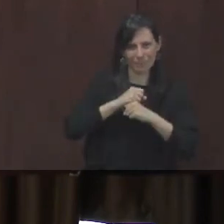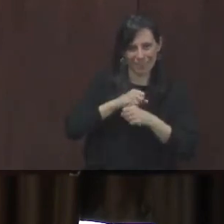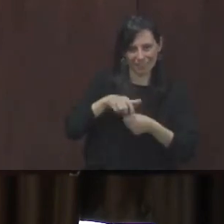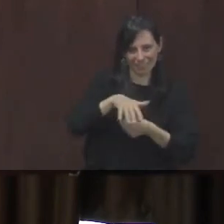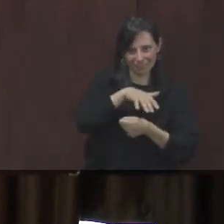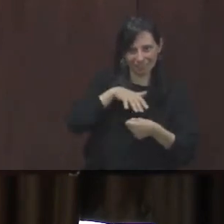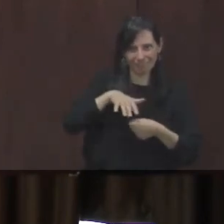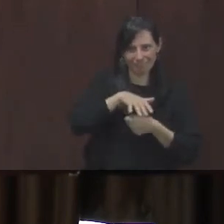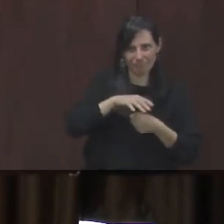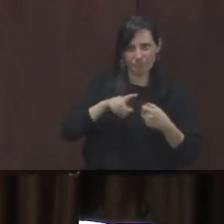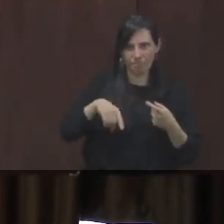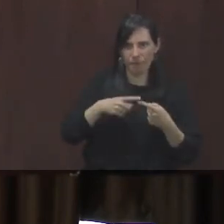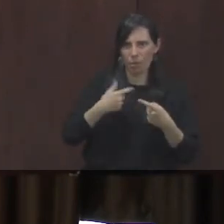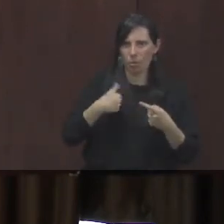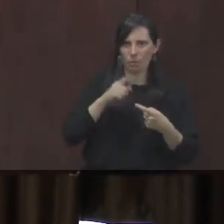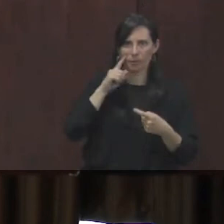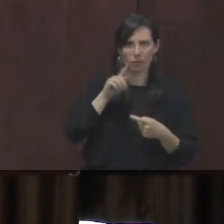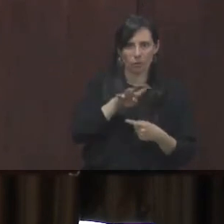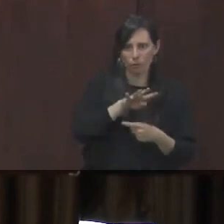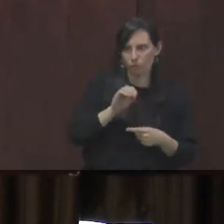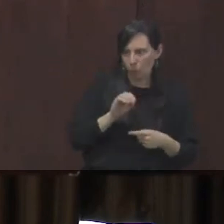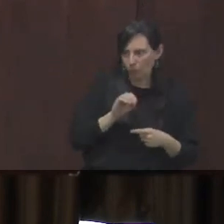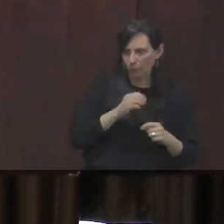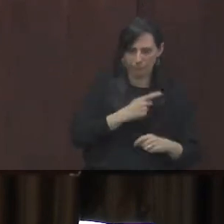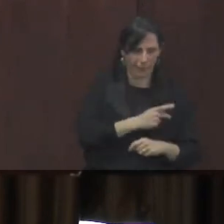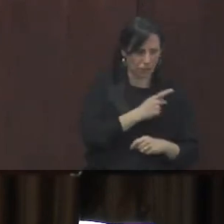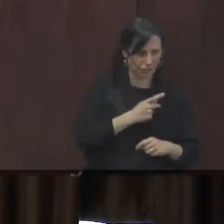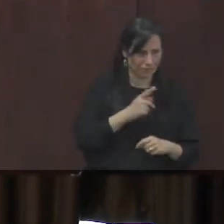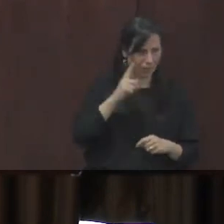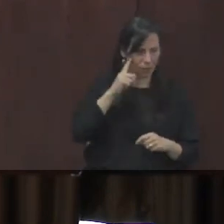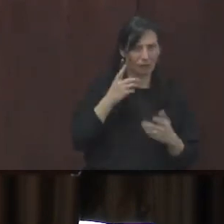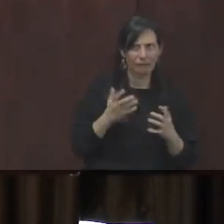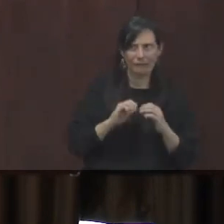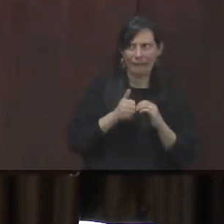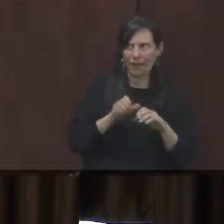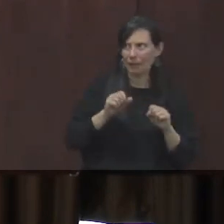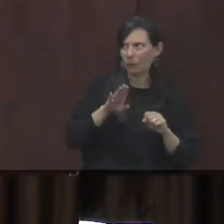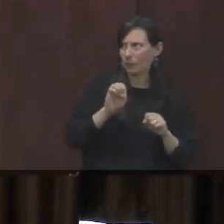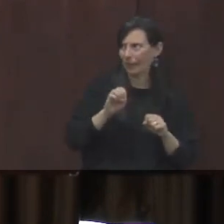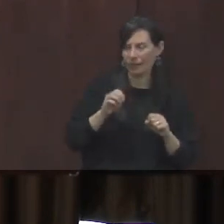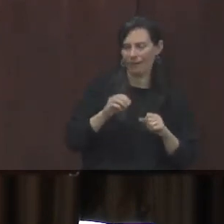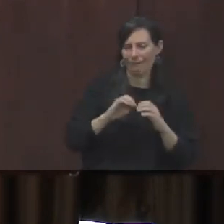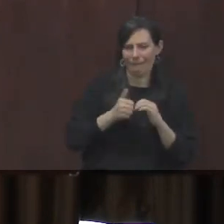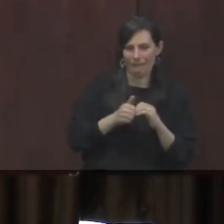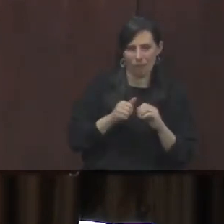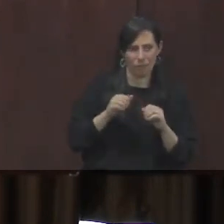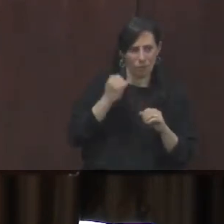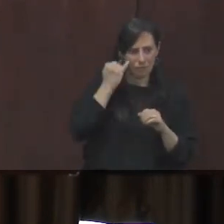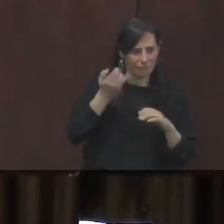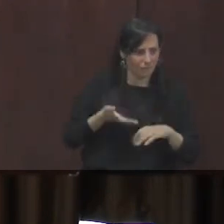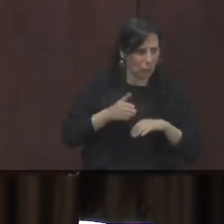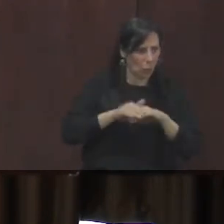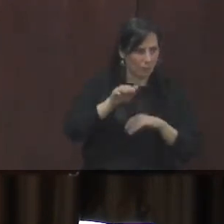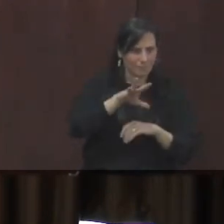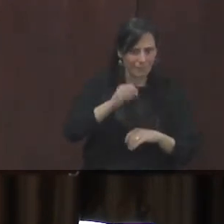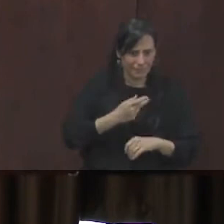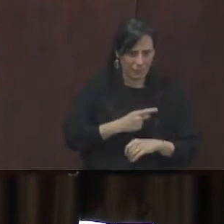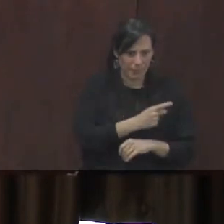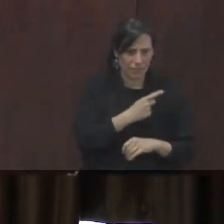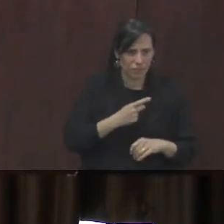we hit 40, I thought 50. How are we going to handle 50? We've learned how to handle it, but we are deep in the surge right now,